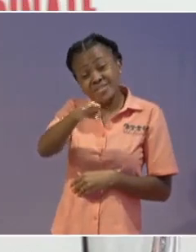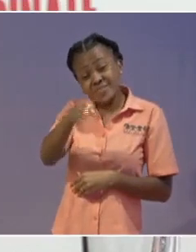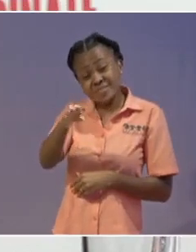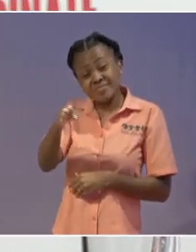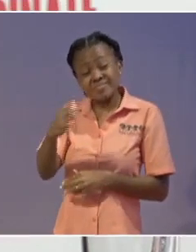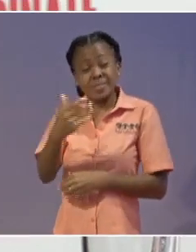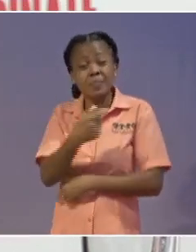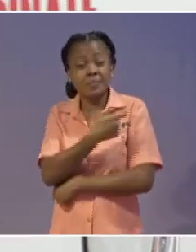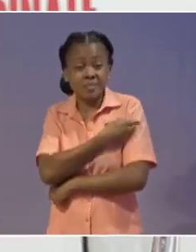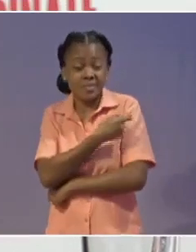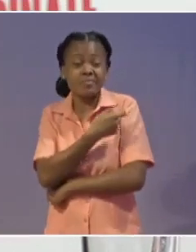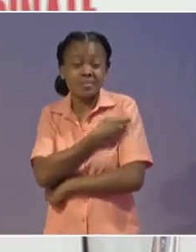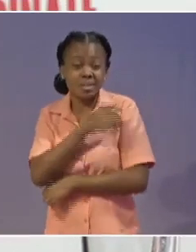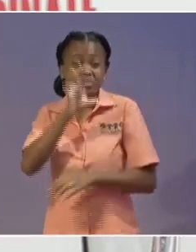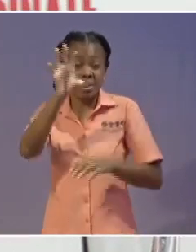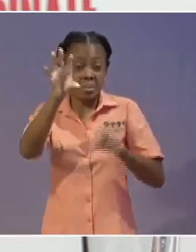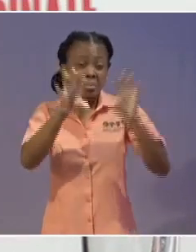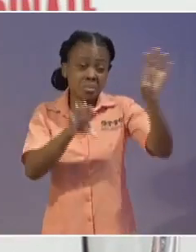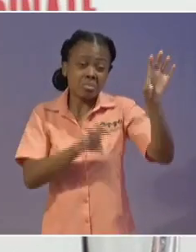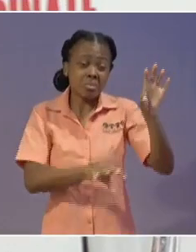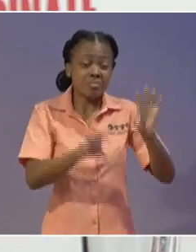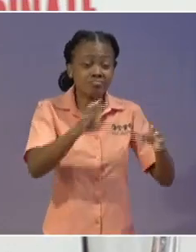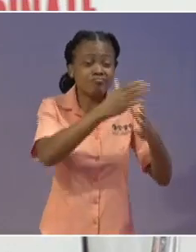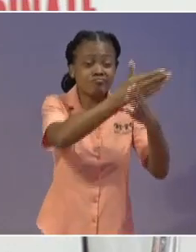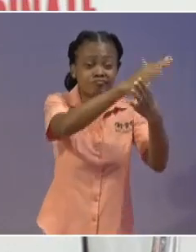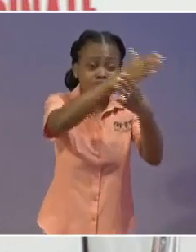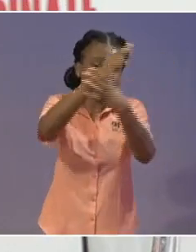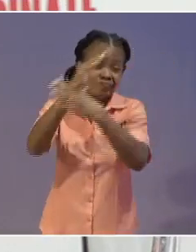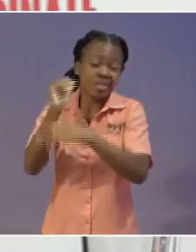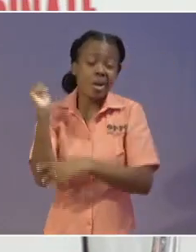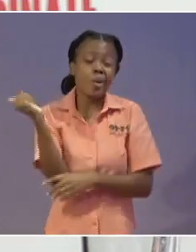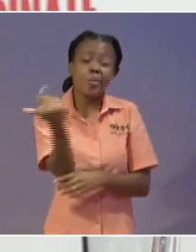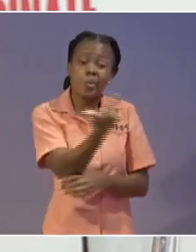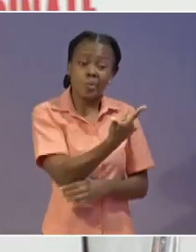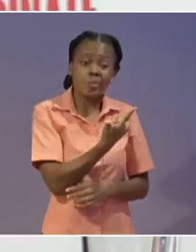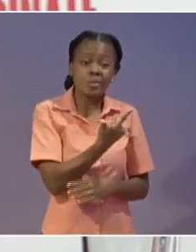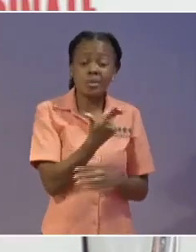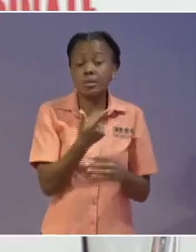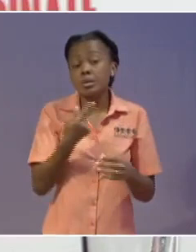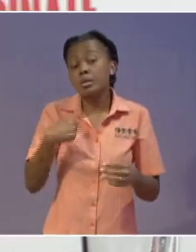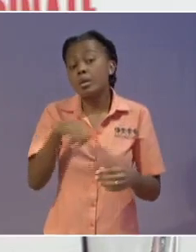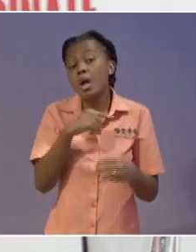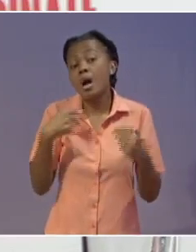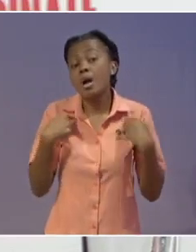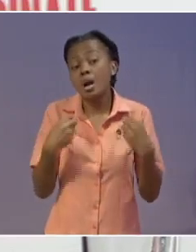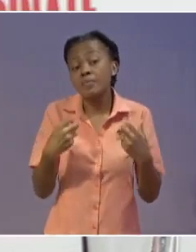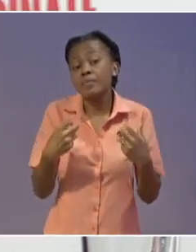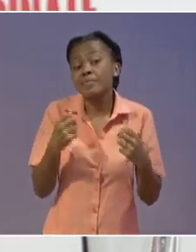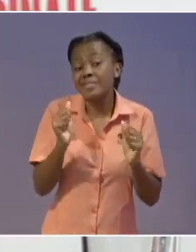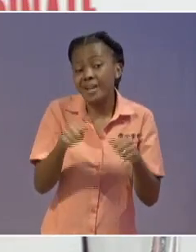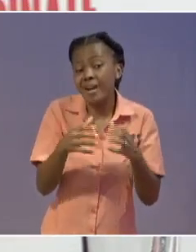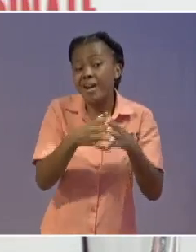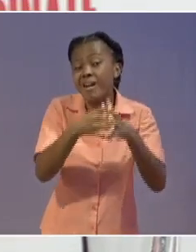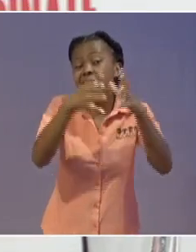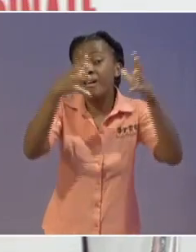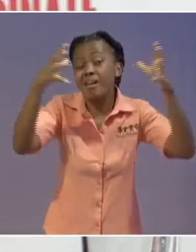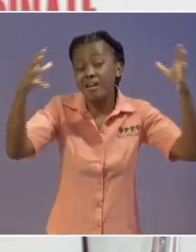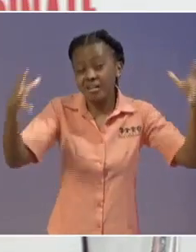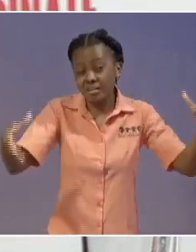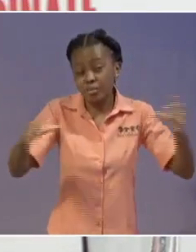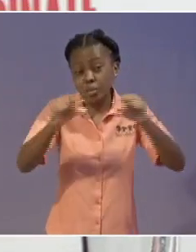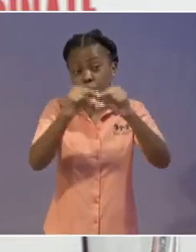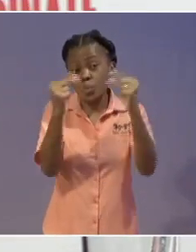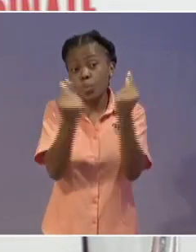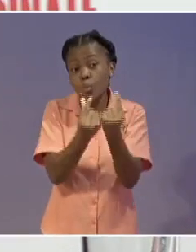administered across the board. So there is a much larger proportion of one vaccine than the others in circulation in the